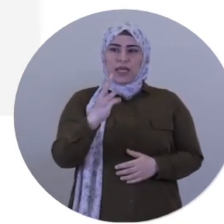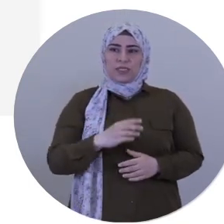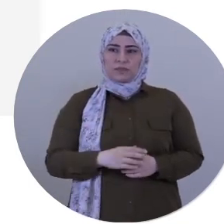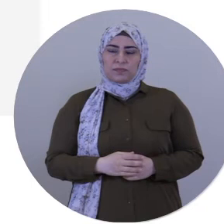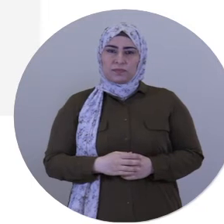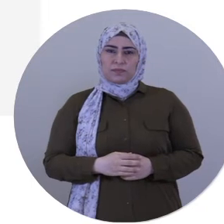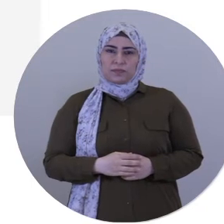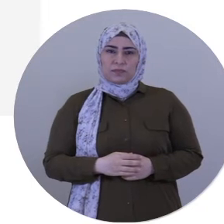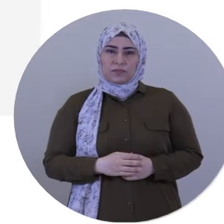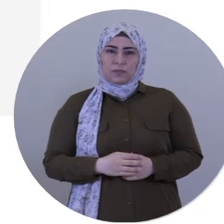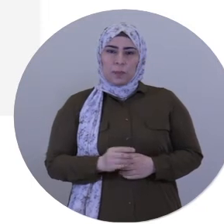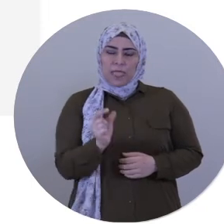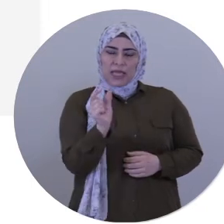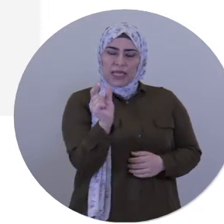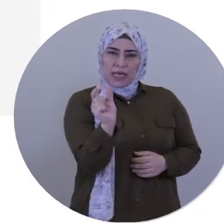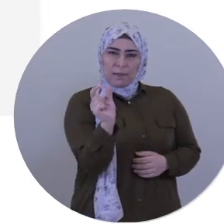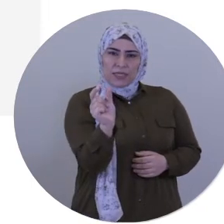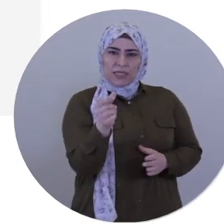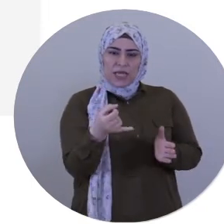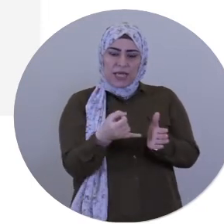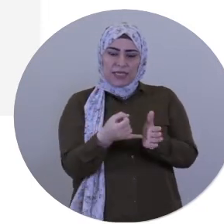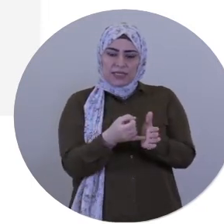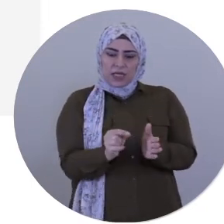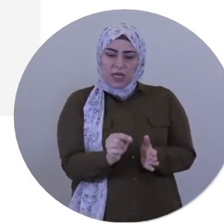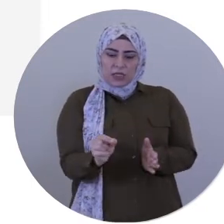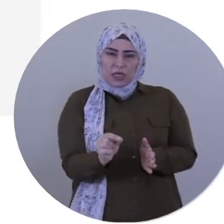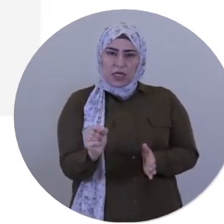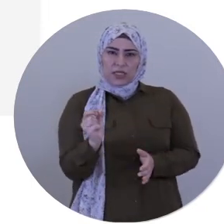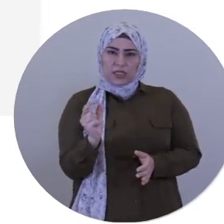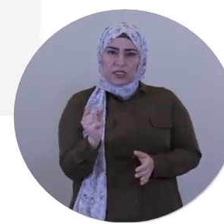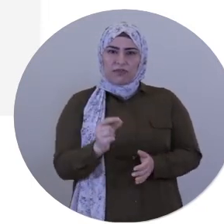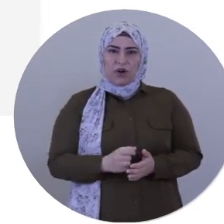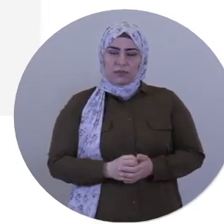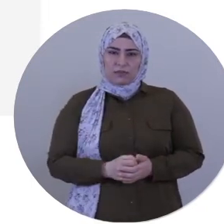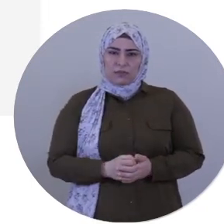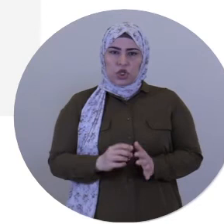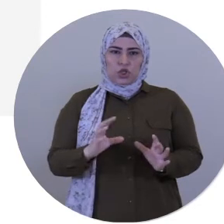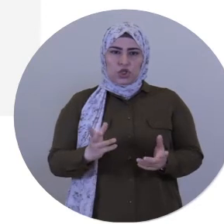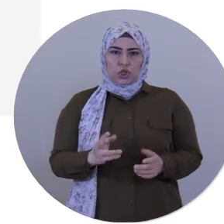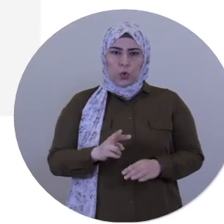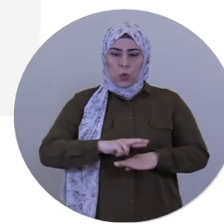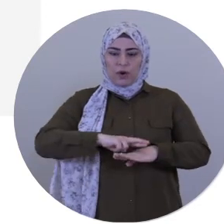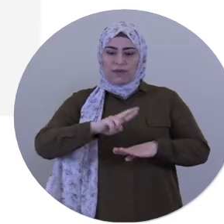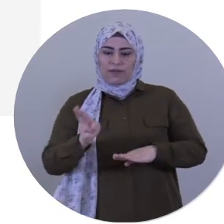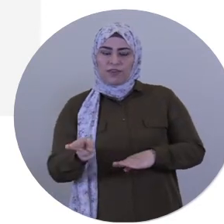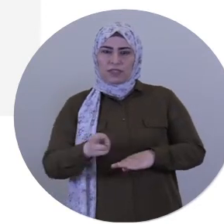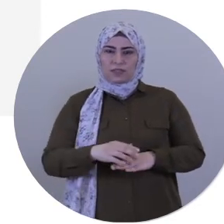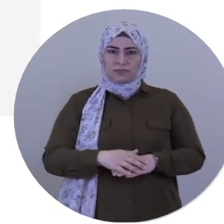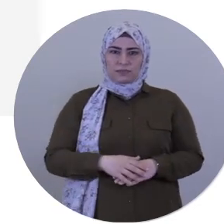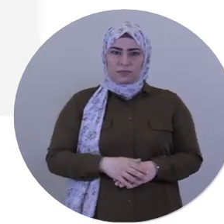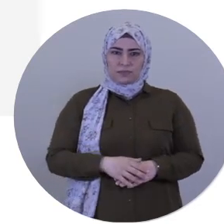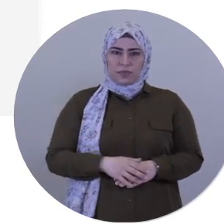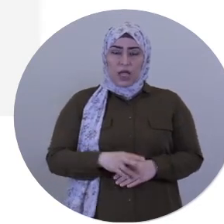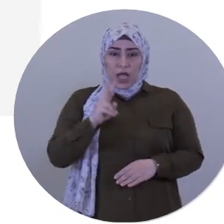What does the underlined word it refer to? Words such as this, these, it, or they are used